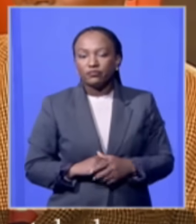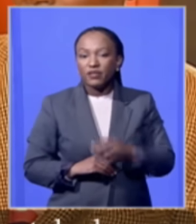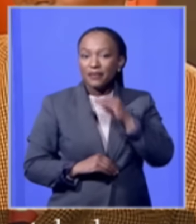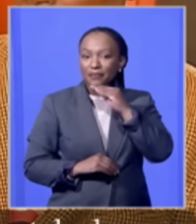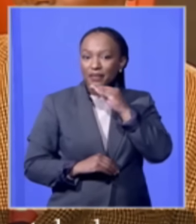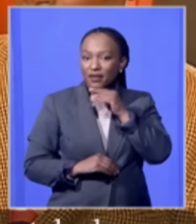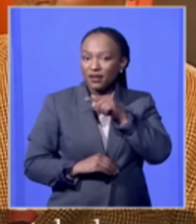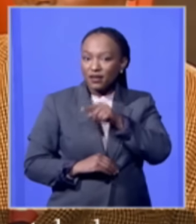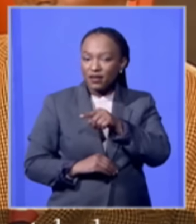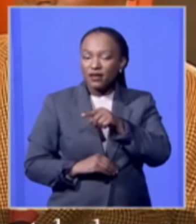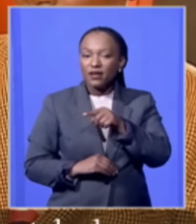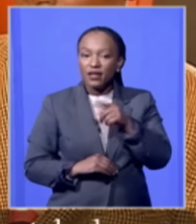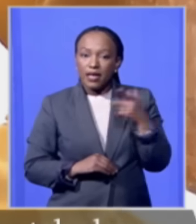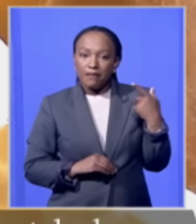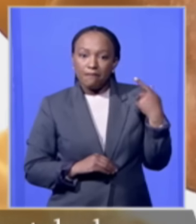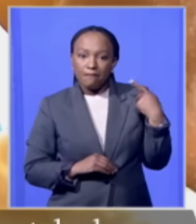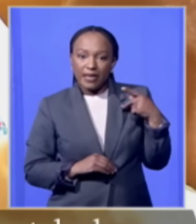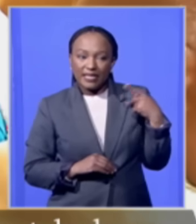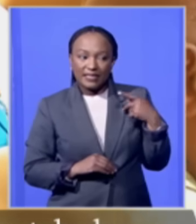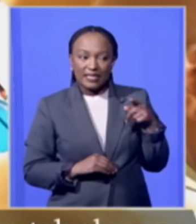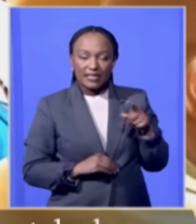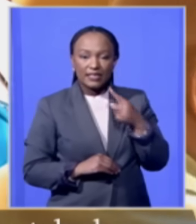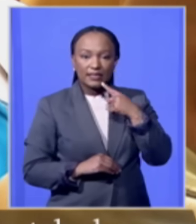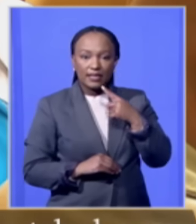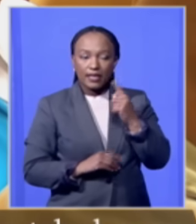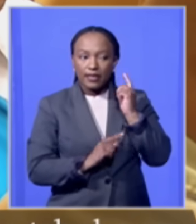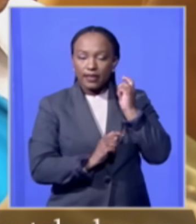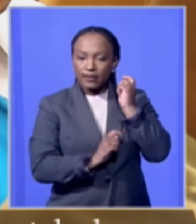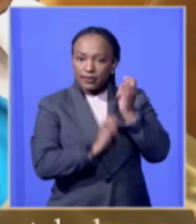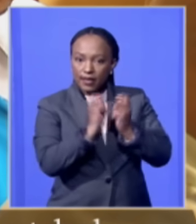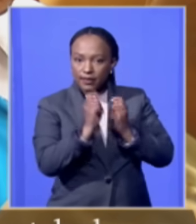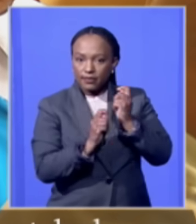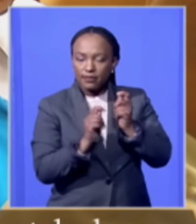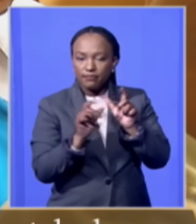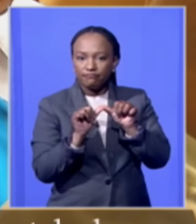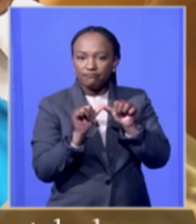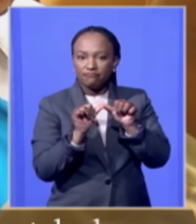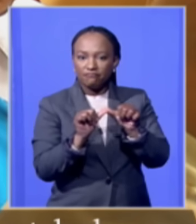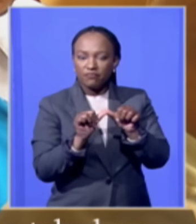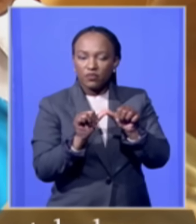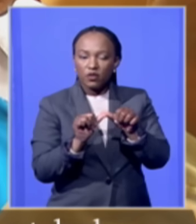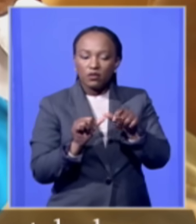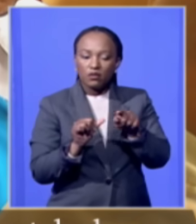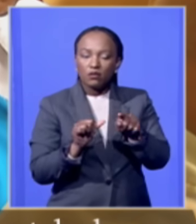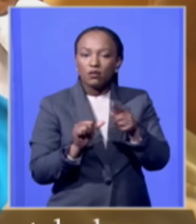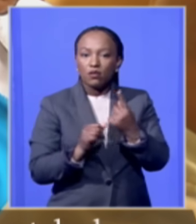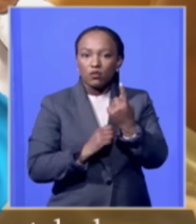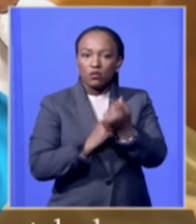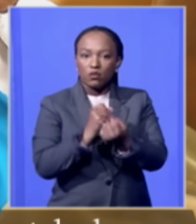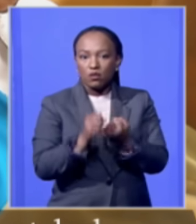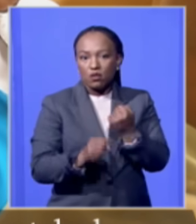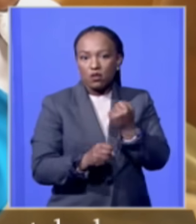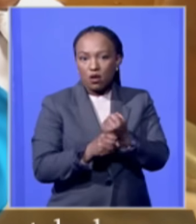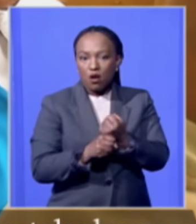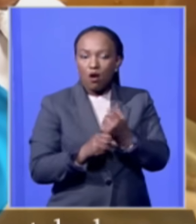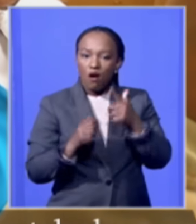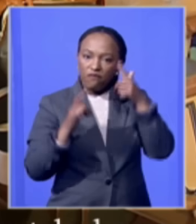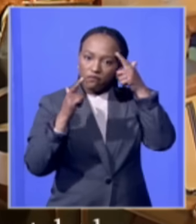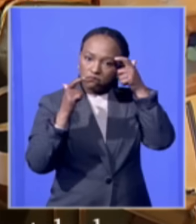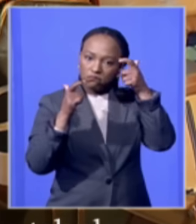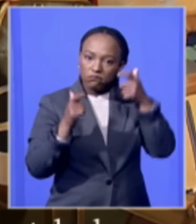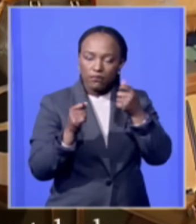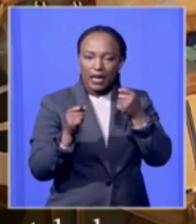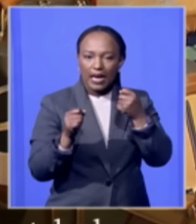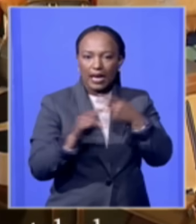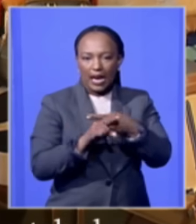morago ga gore kgoši Gatšana a gatelele gore setšo sa bona se thulana le go ntšhwa ga dikoma ka ngwaga o swarago modiro wa tlhomamišo.